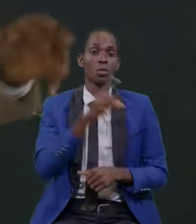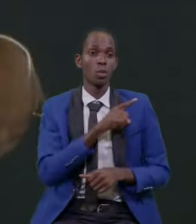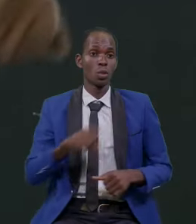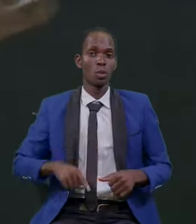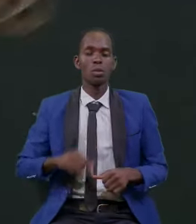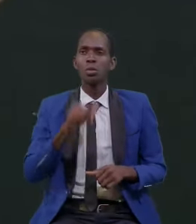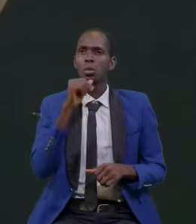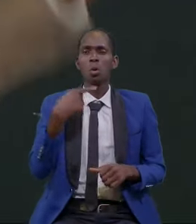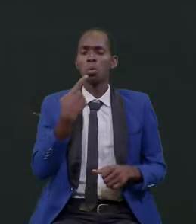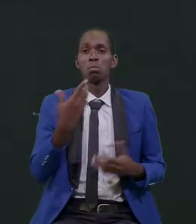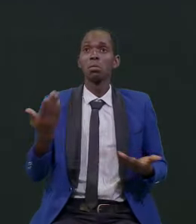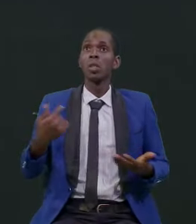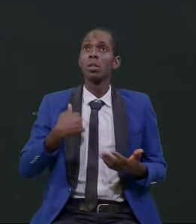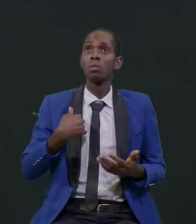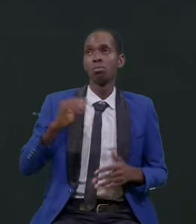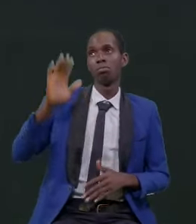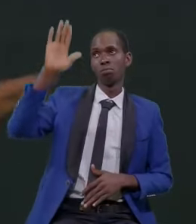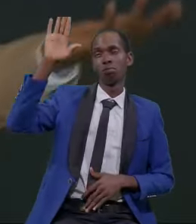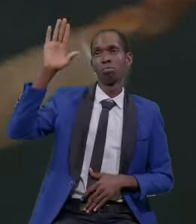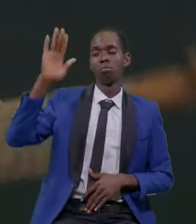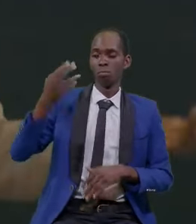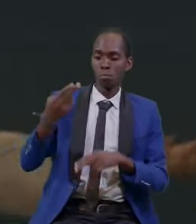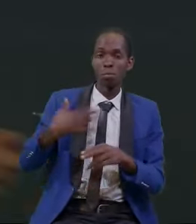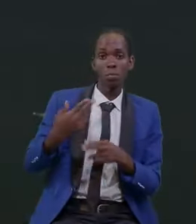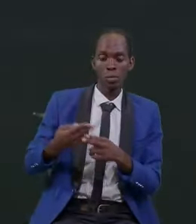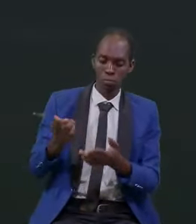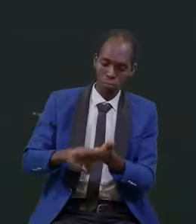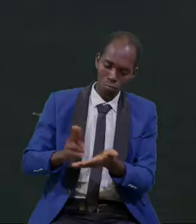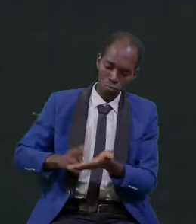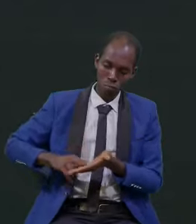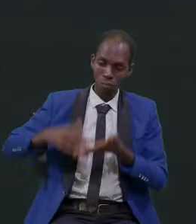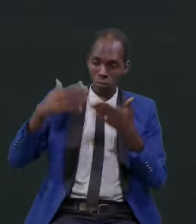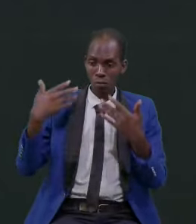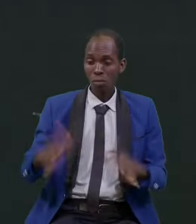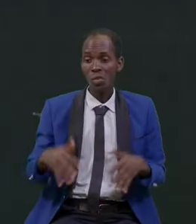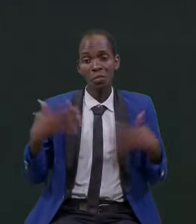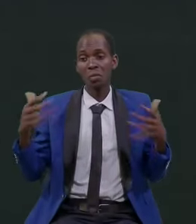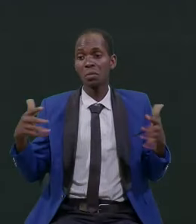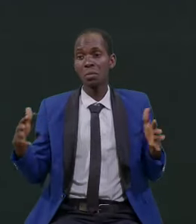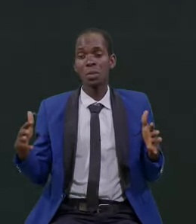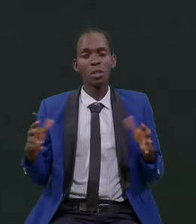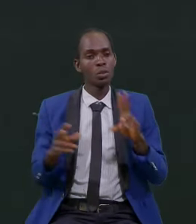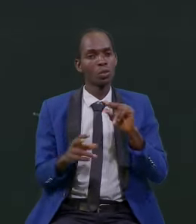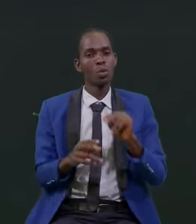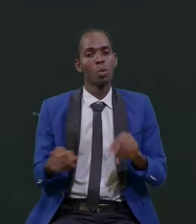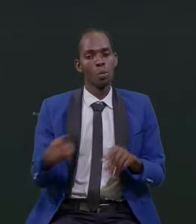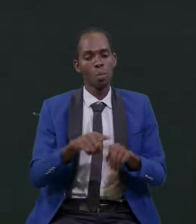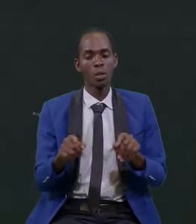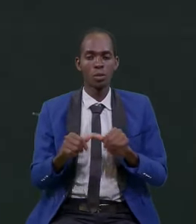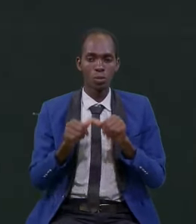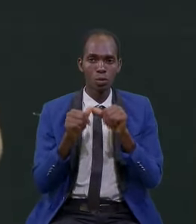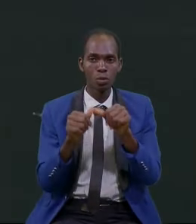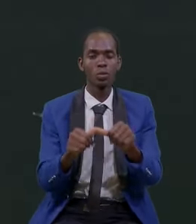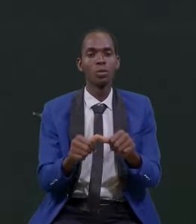hand, I just, you know, wrote down my name in the register, and now that is all. They continued steadfastly in